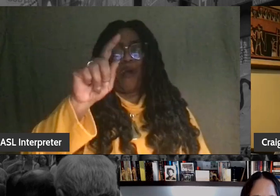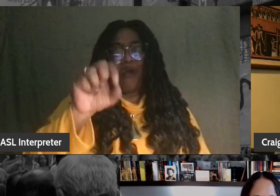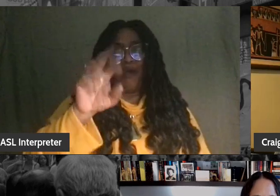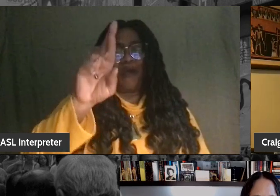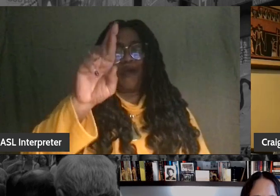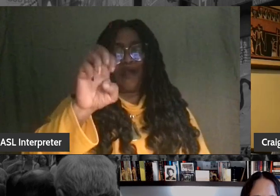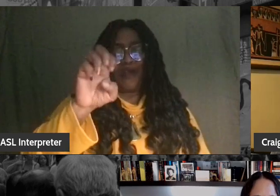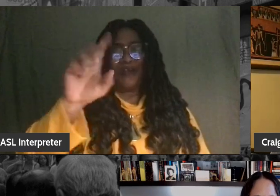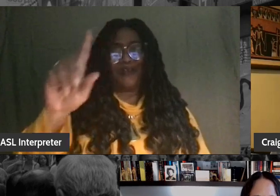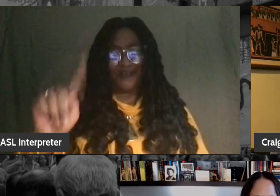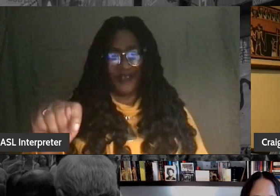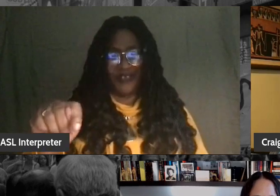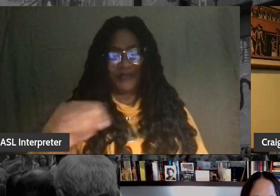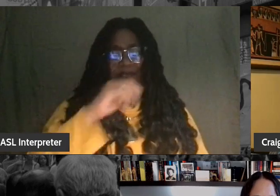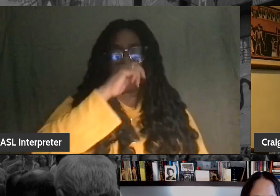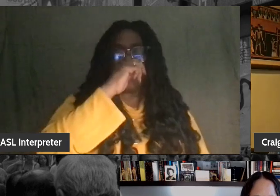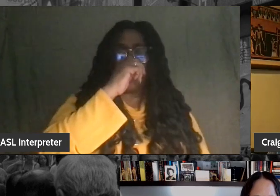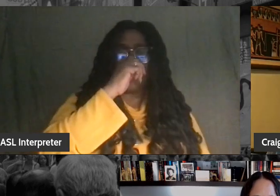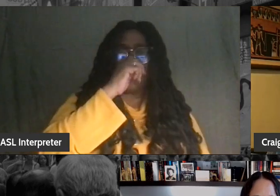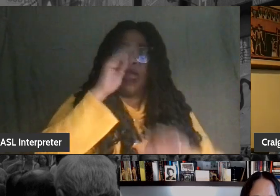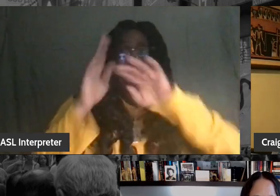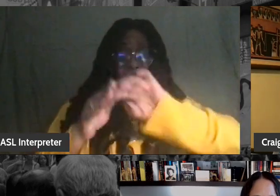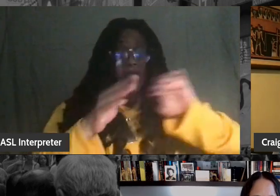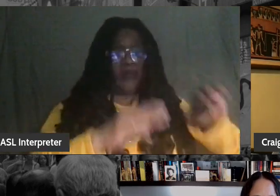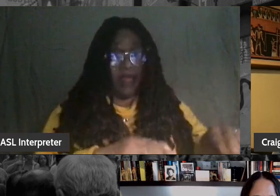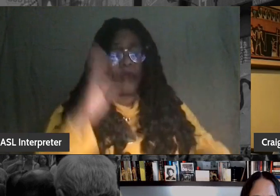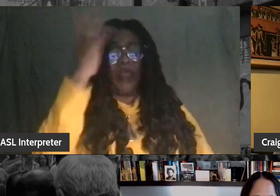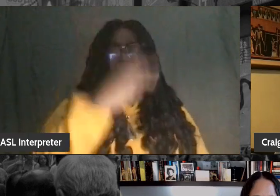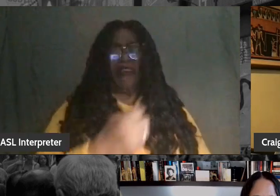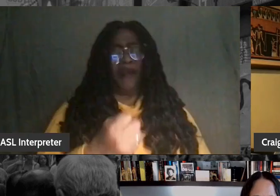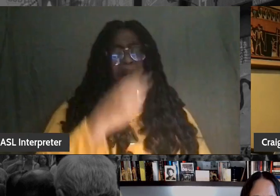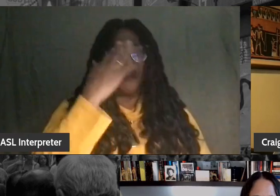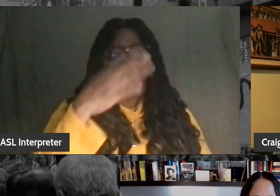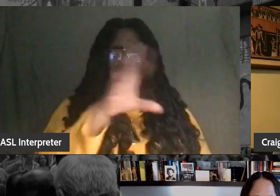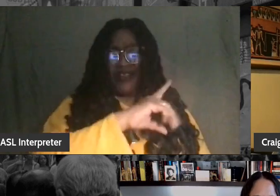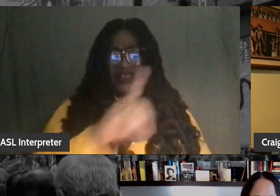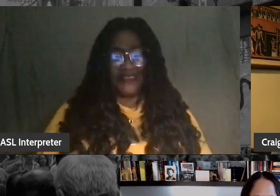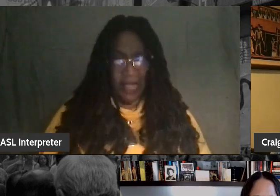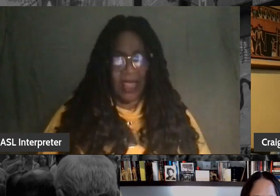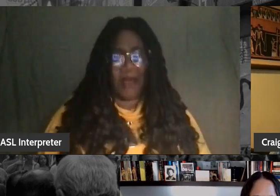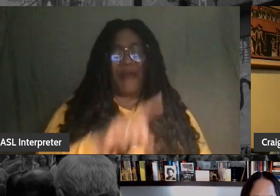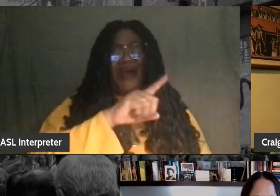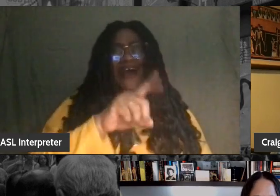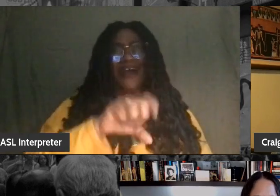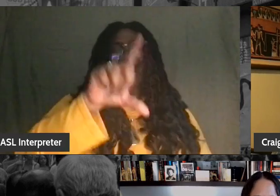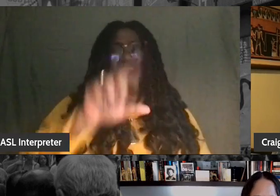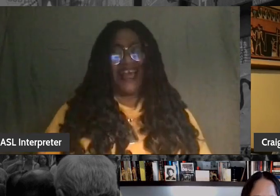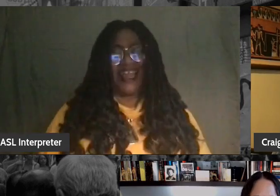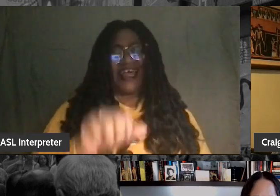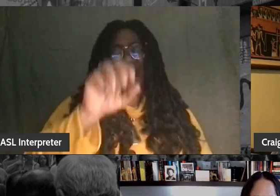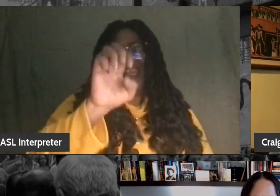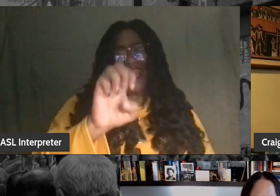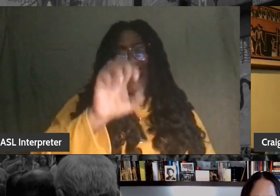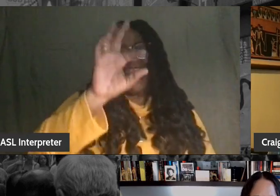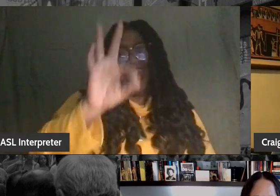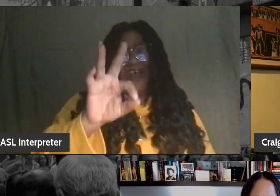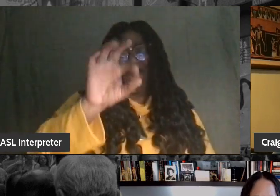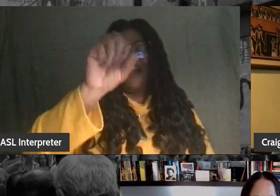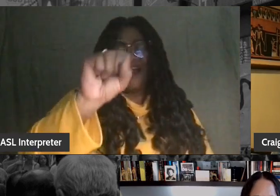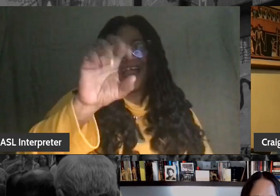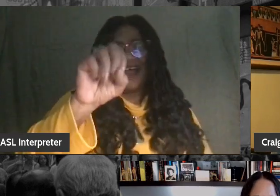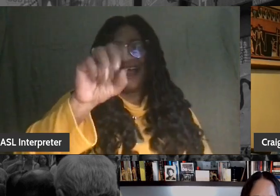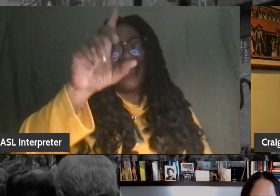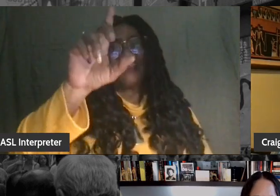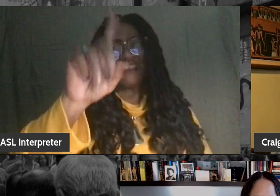production, including The Beautiful and the Damned, the true story of Zelda and Scott Fitzgerald, and The Garden of Last Days, an adaptation